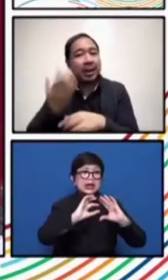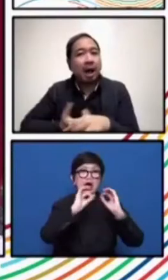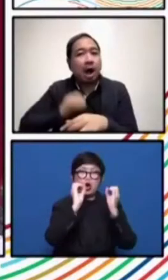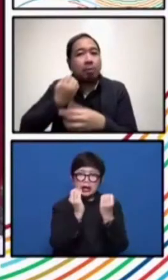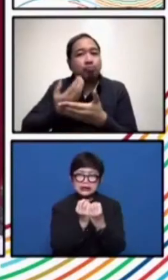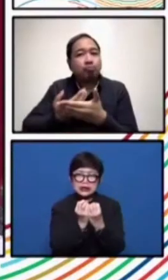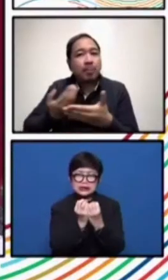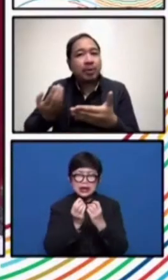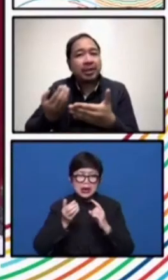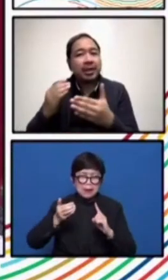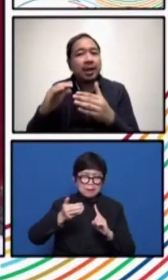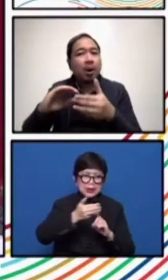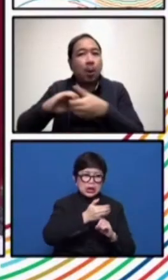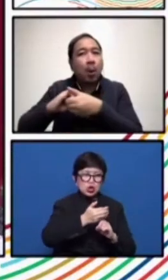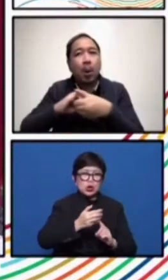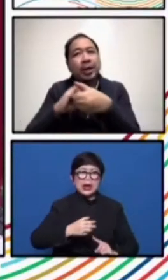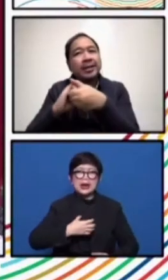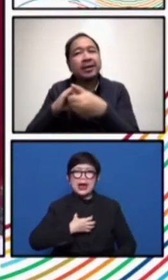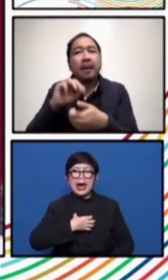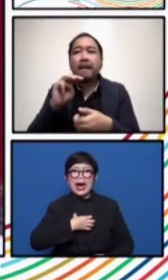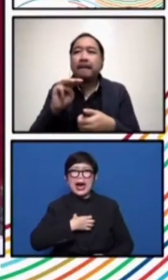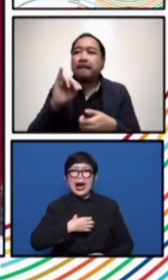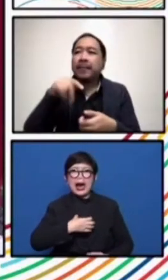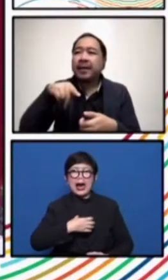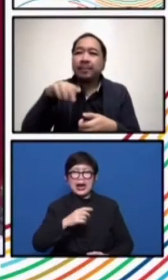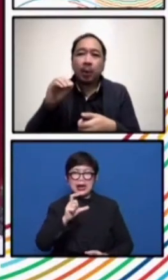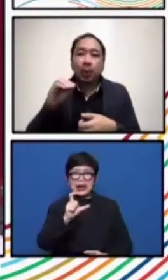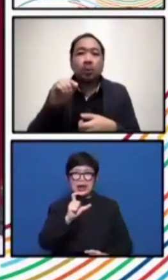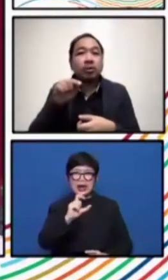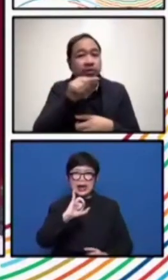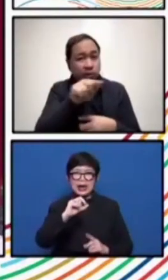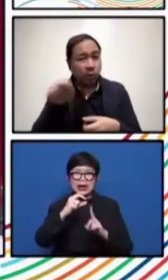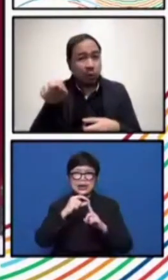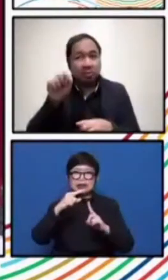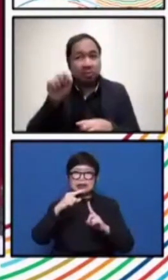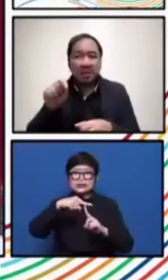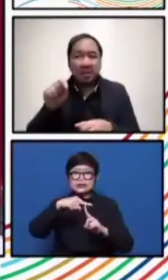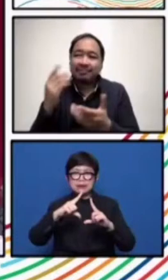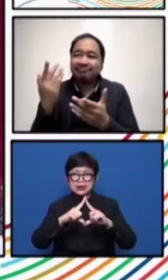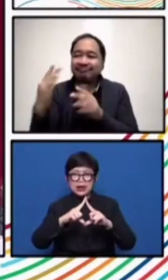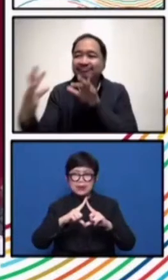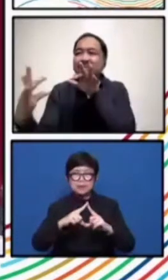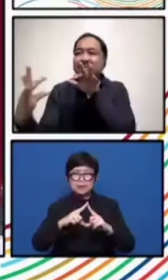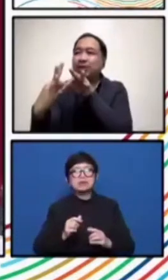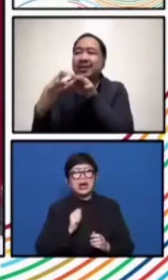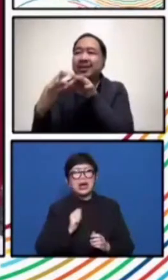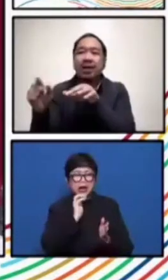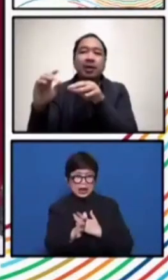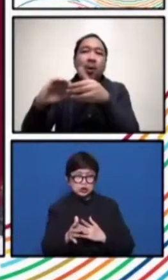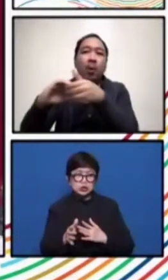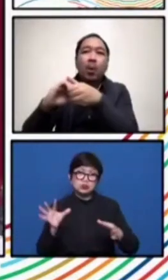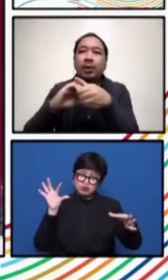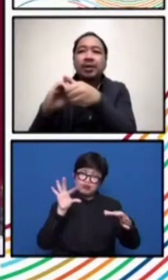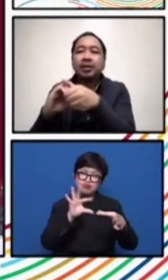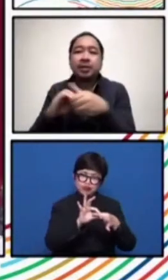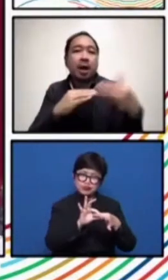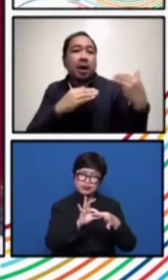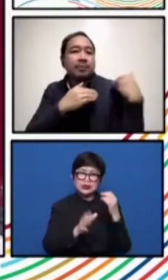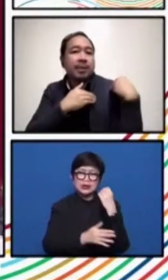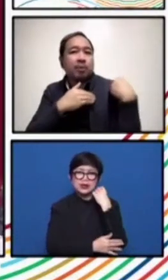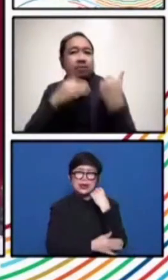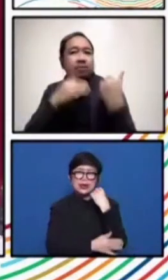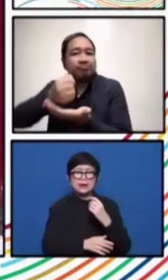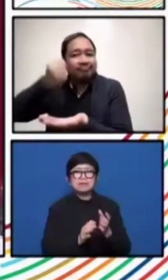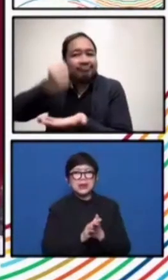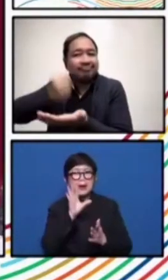so get in touch with your this organization and explain to them get them to